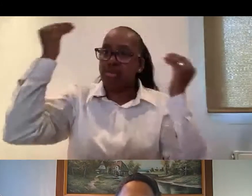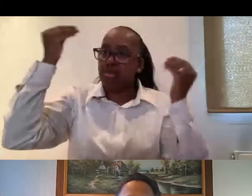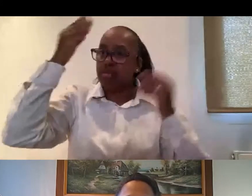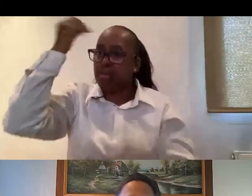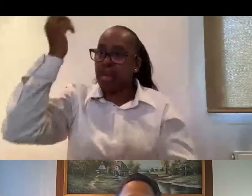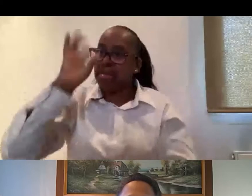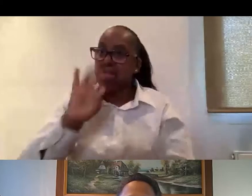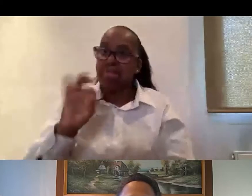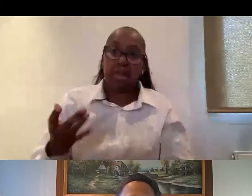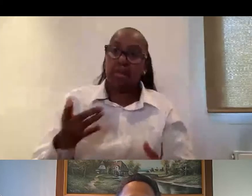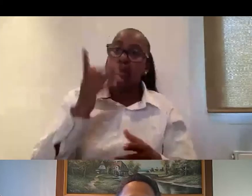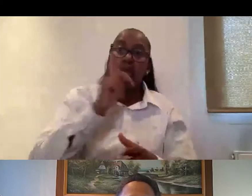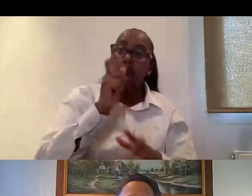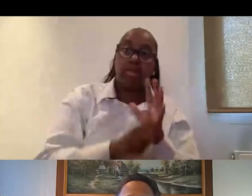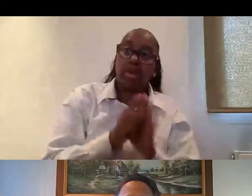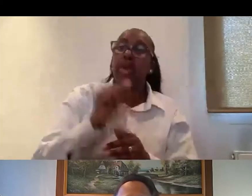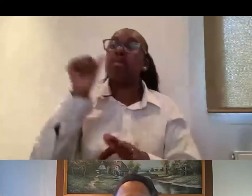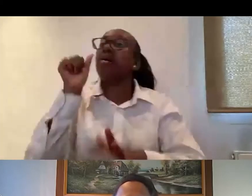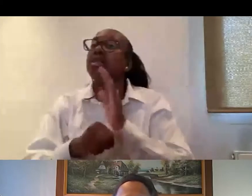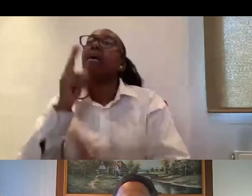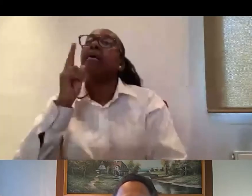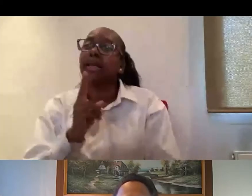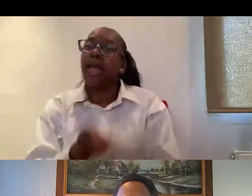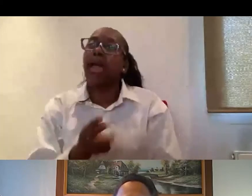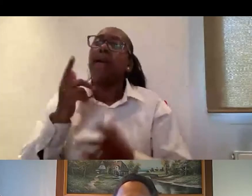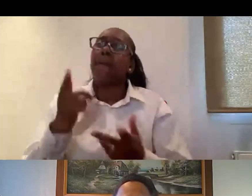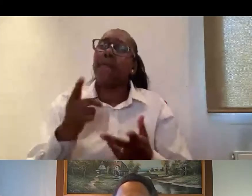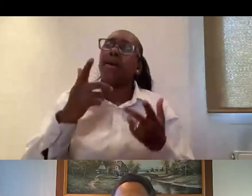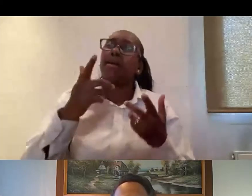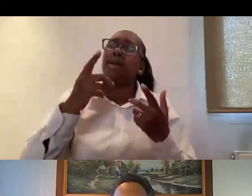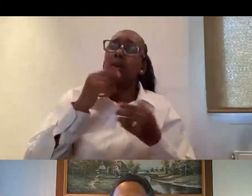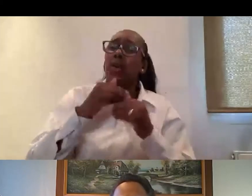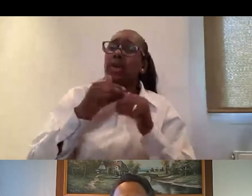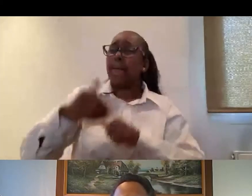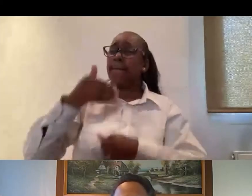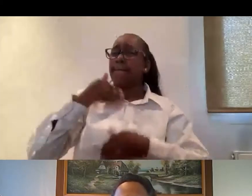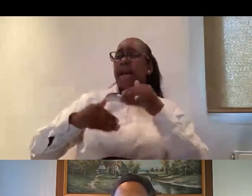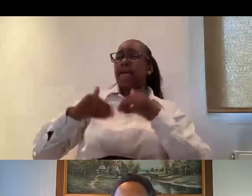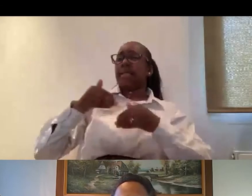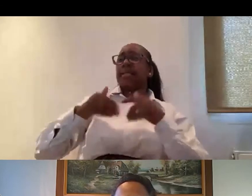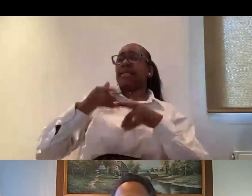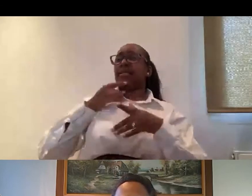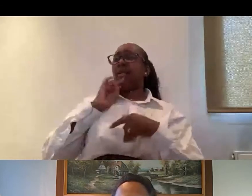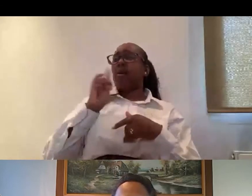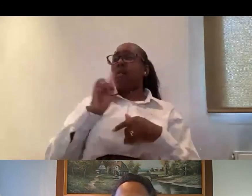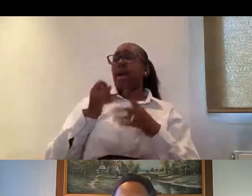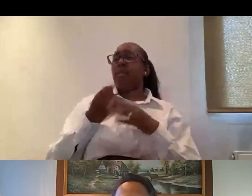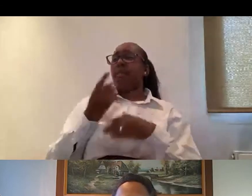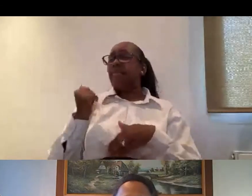doing. So, and then I start again. So I just find that I'm constantly backtracking and going back to where I was